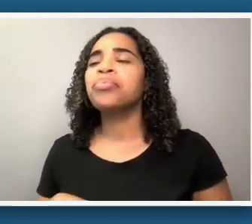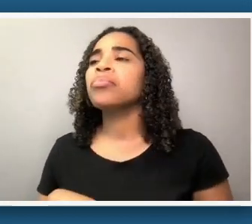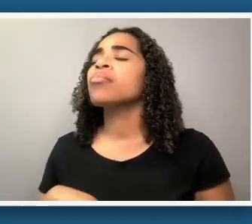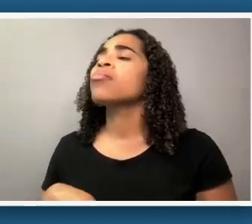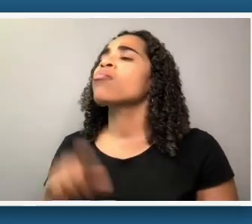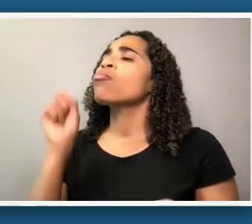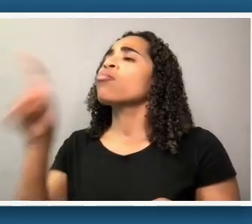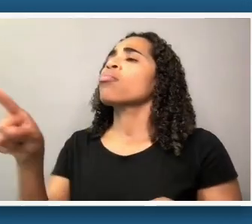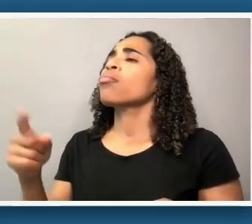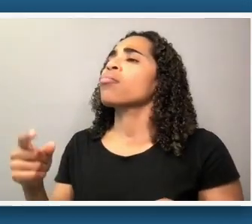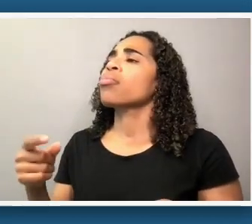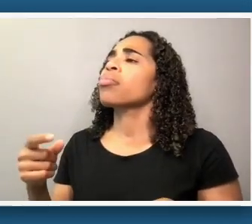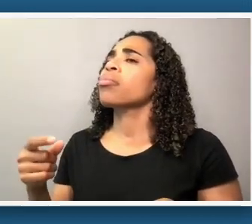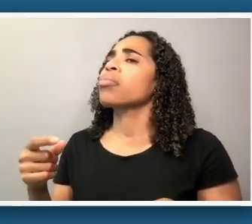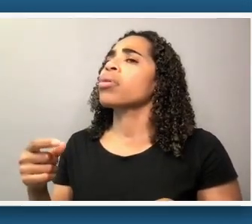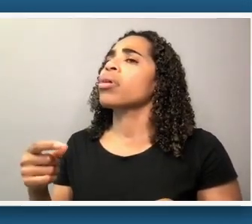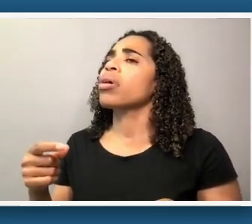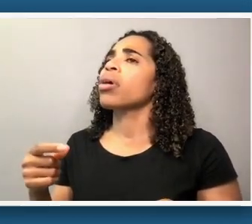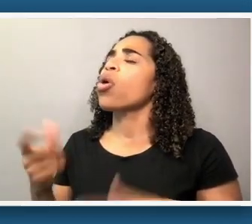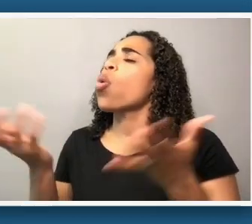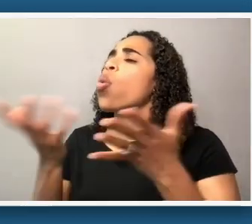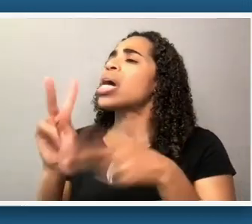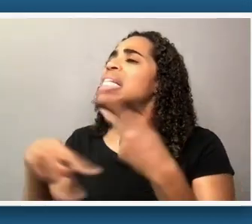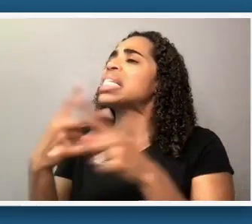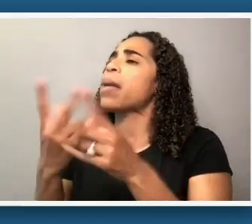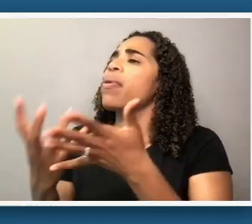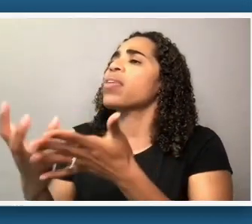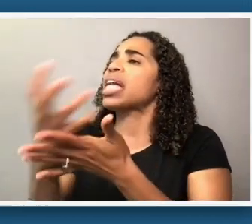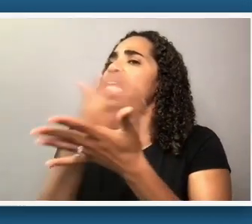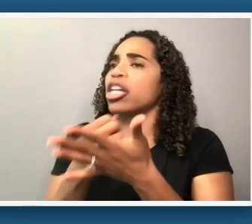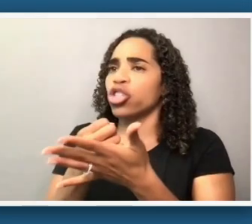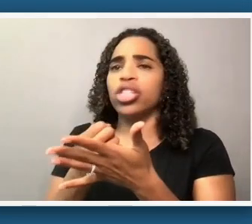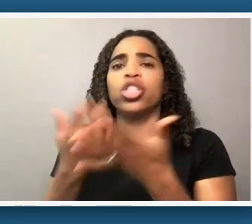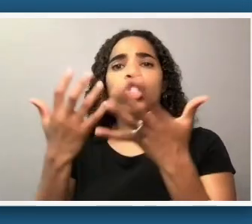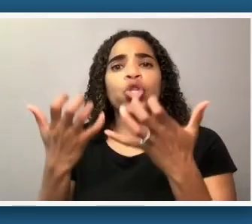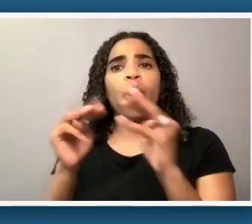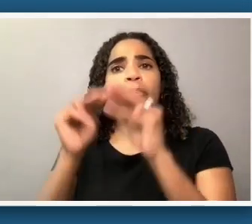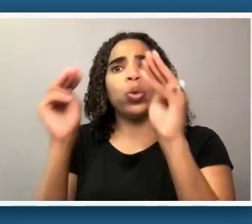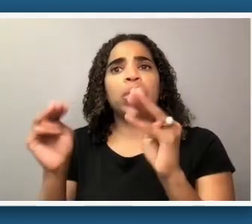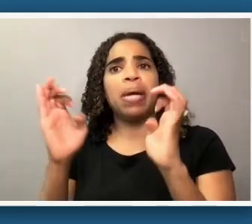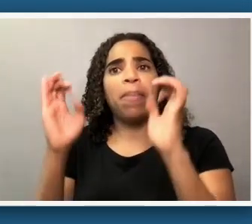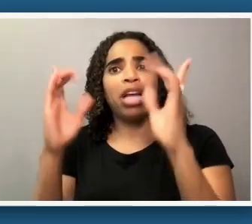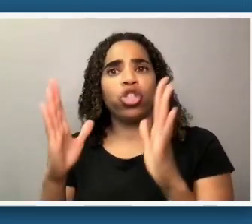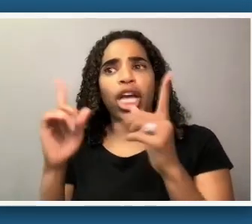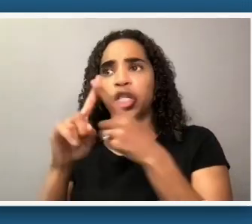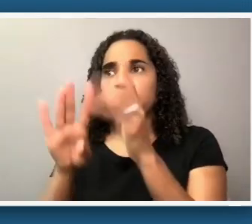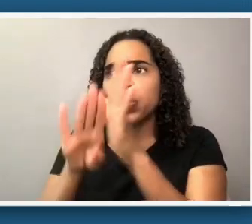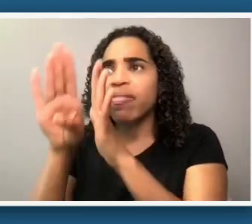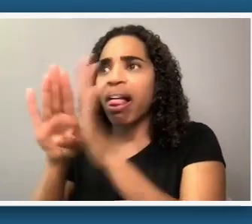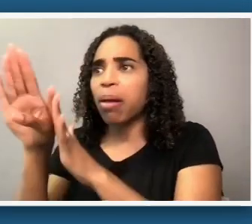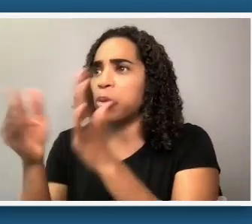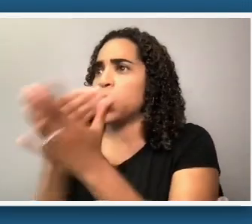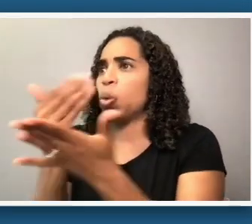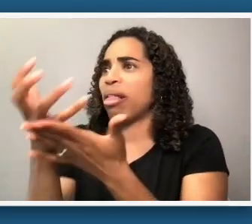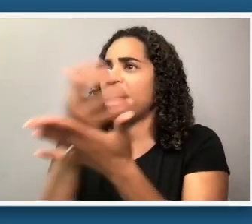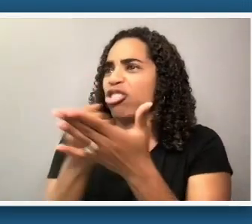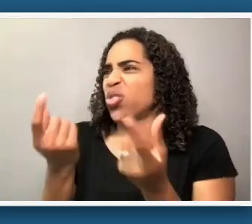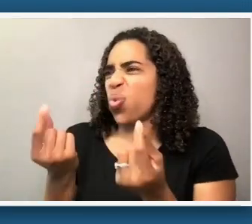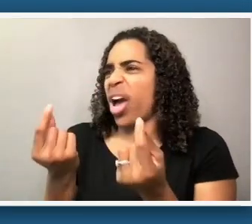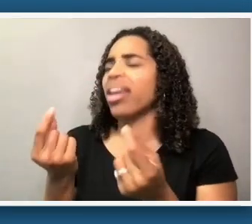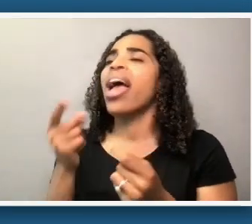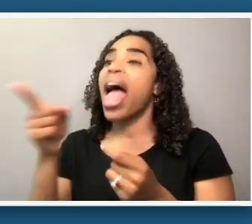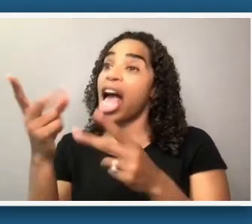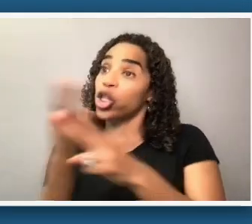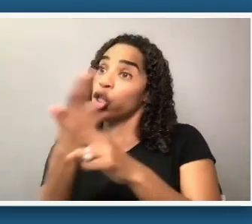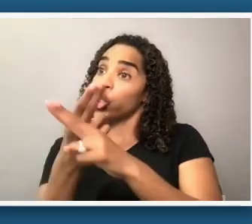what types of collections would you like to see museum educators create? And how are you using museum-created